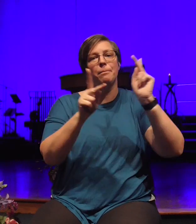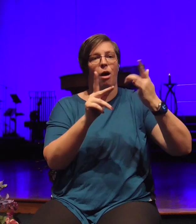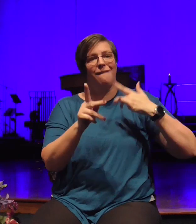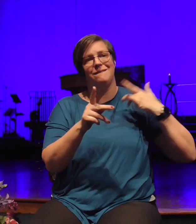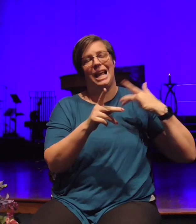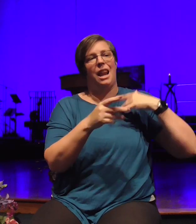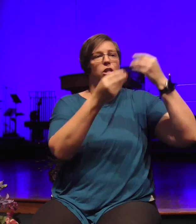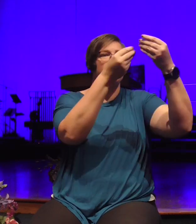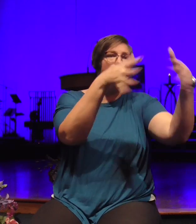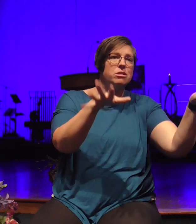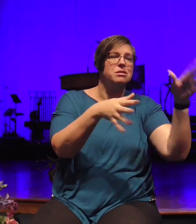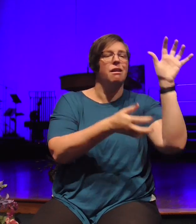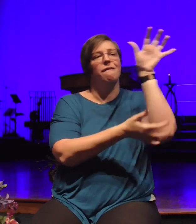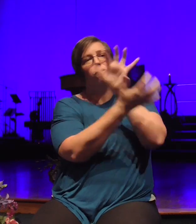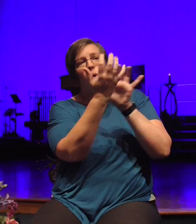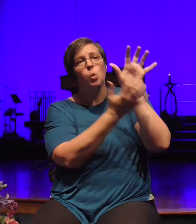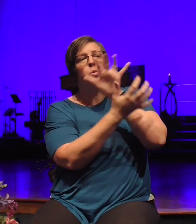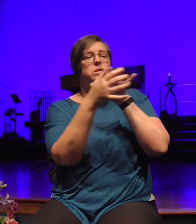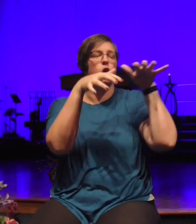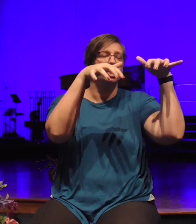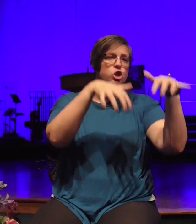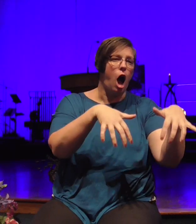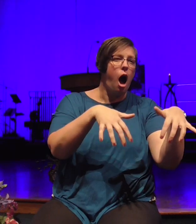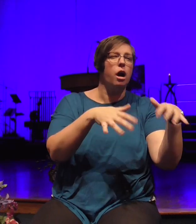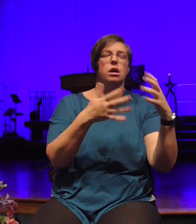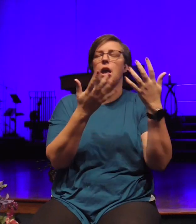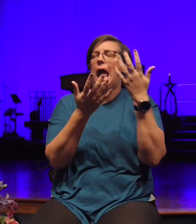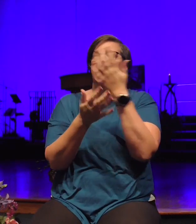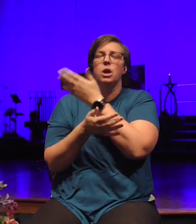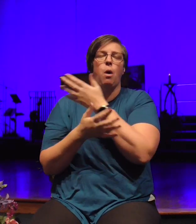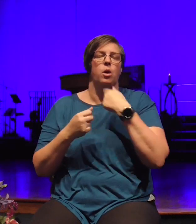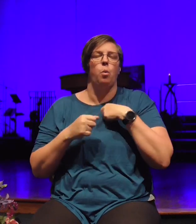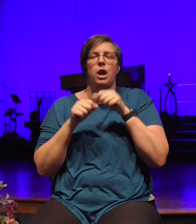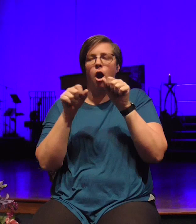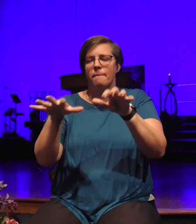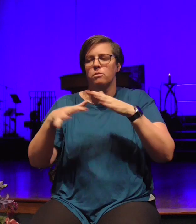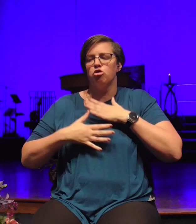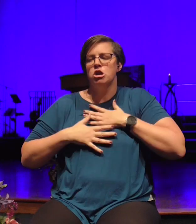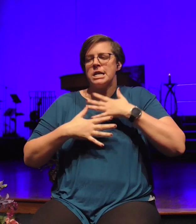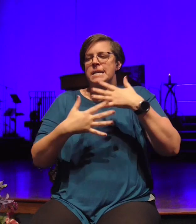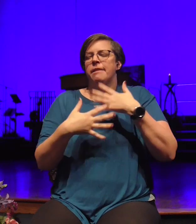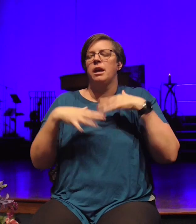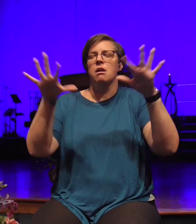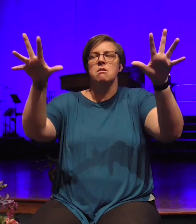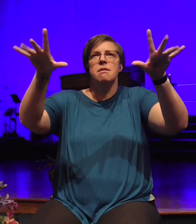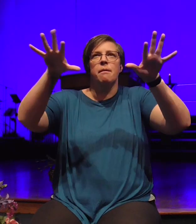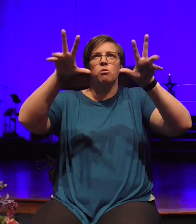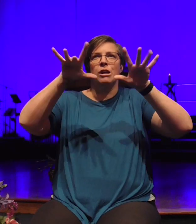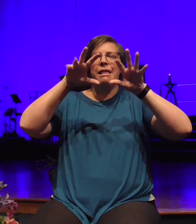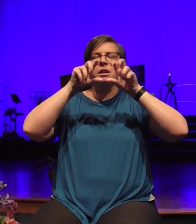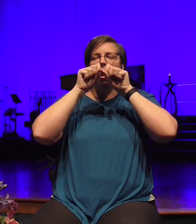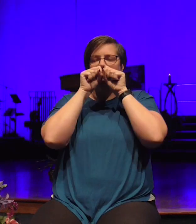or confused or in shock. And we just breathe all that in.